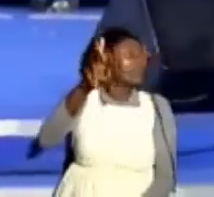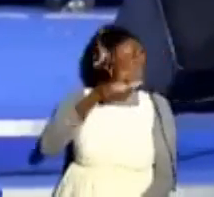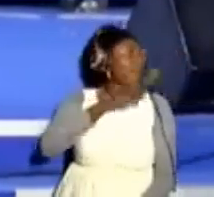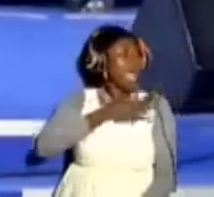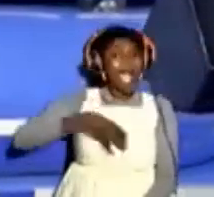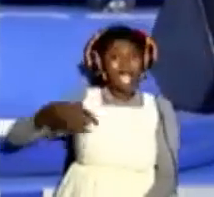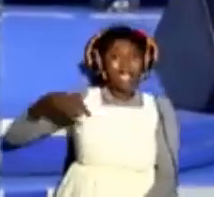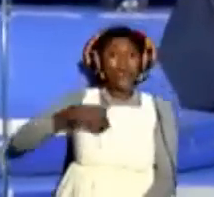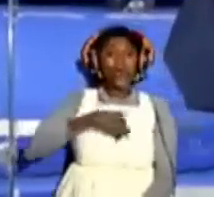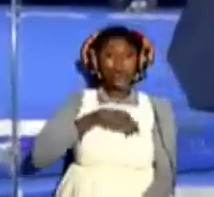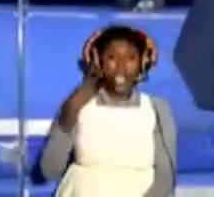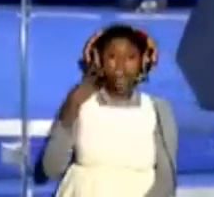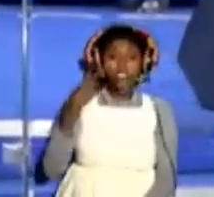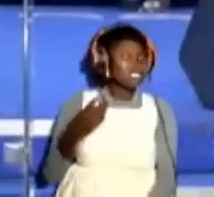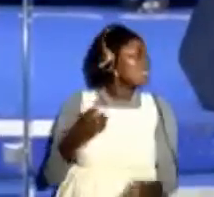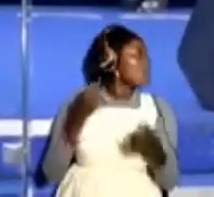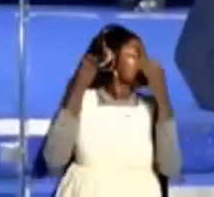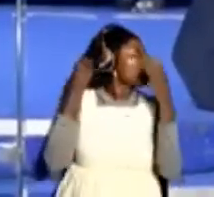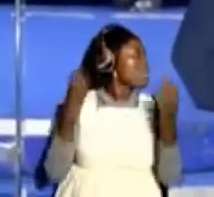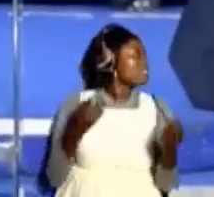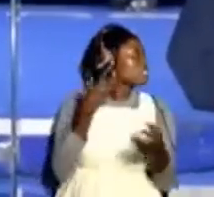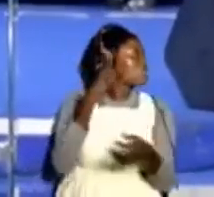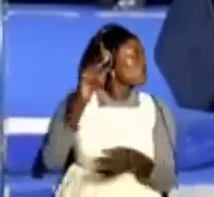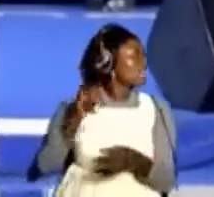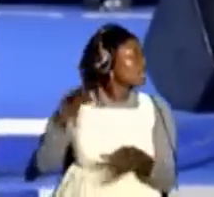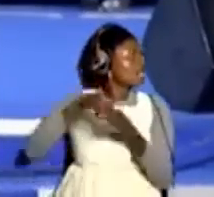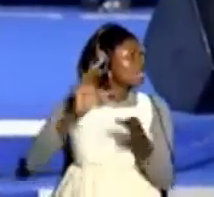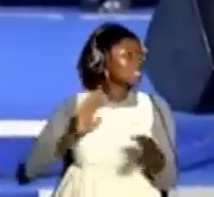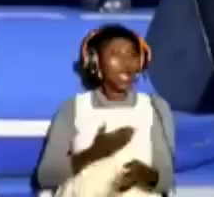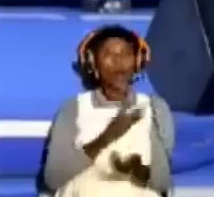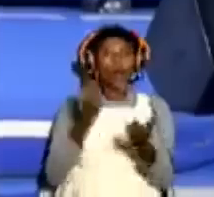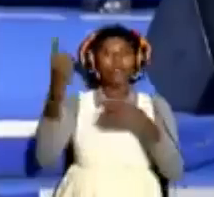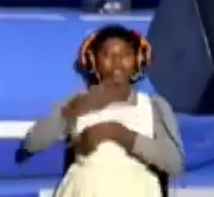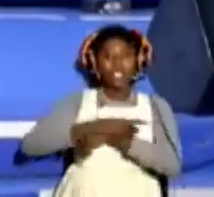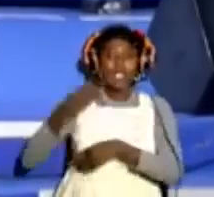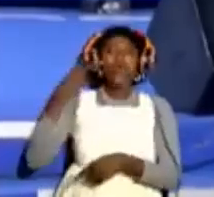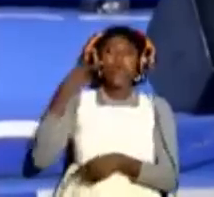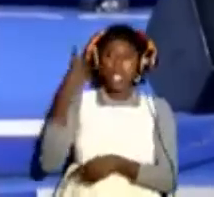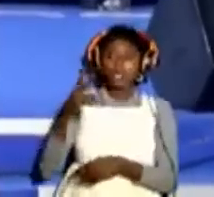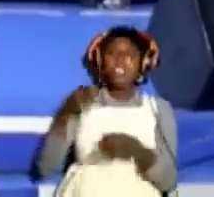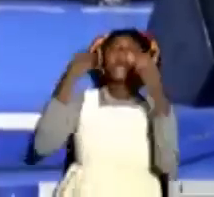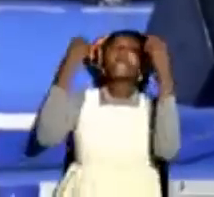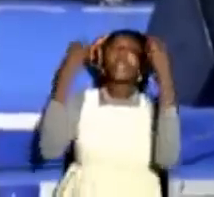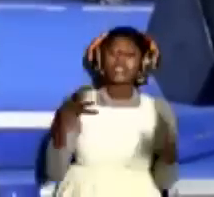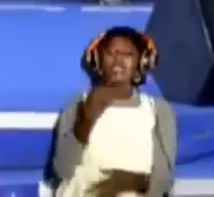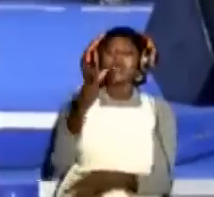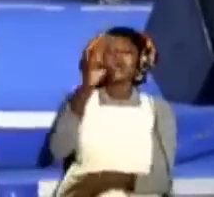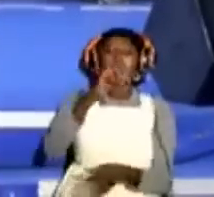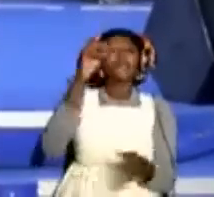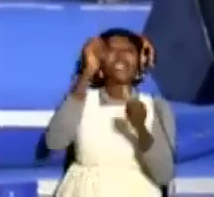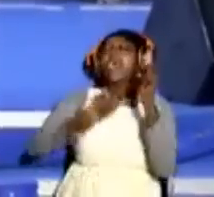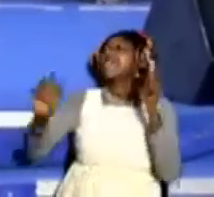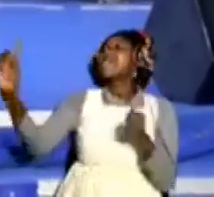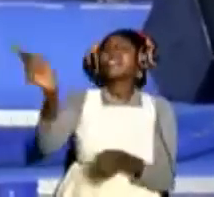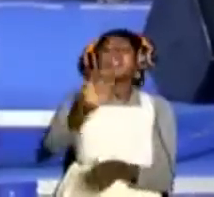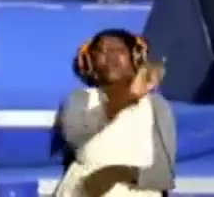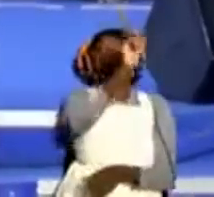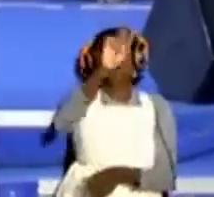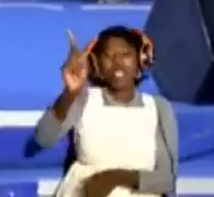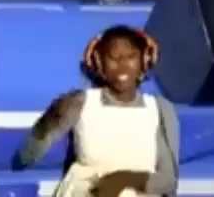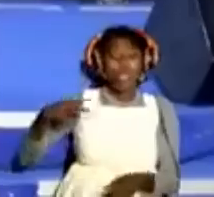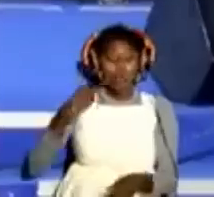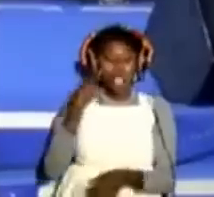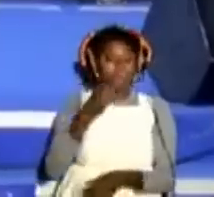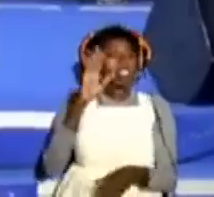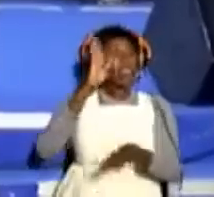And we have found many of them in our day. We have found several of them everywhere. We have